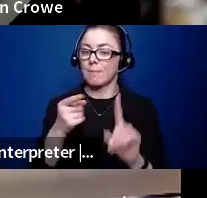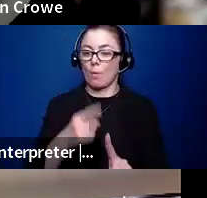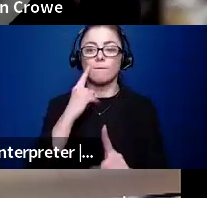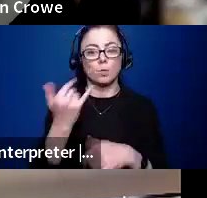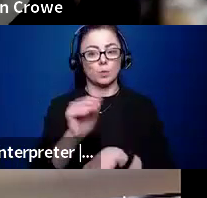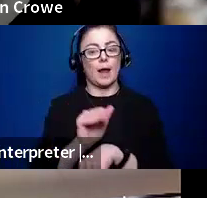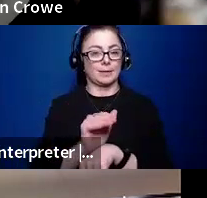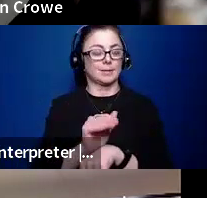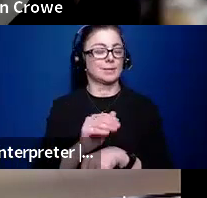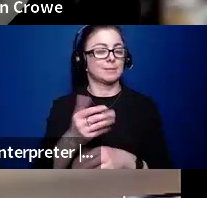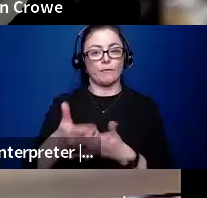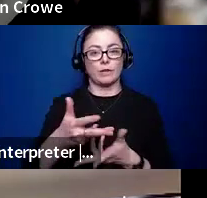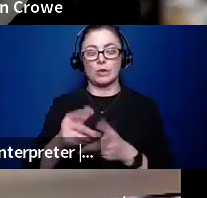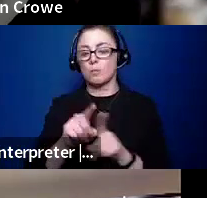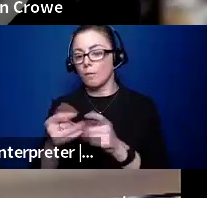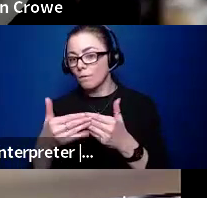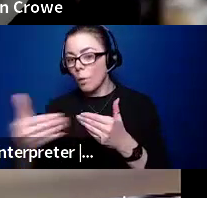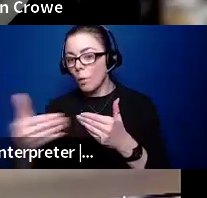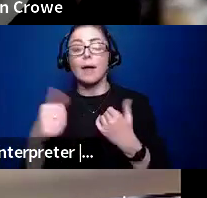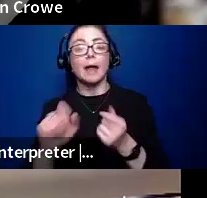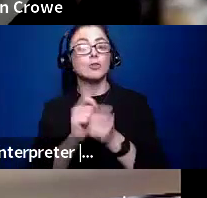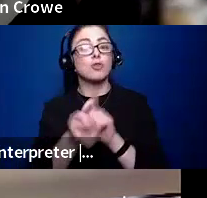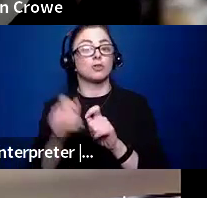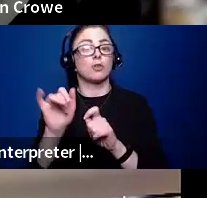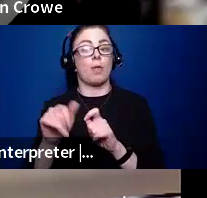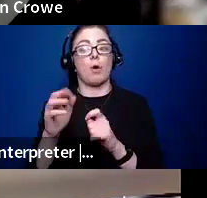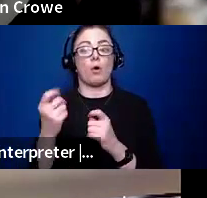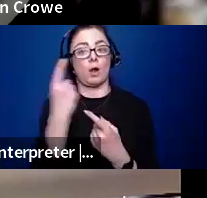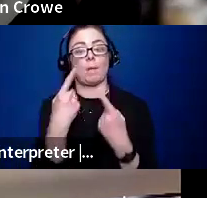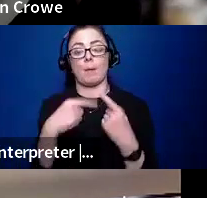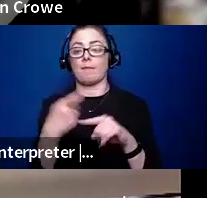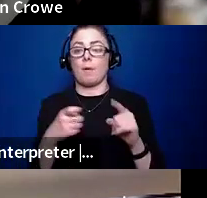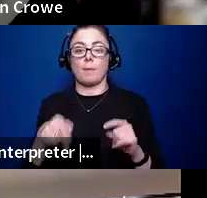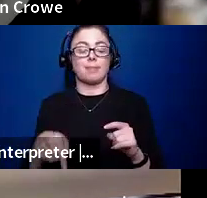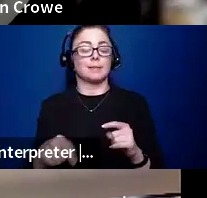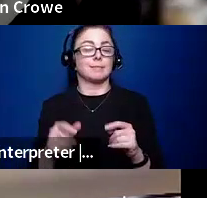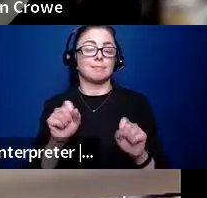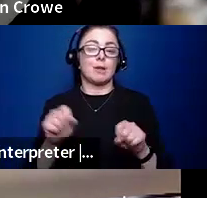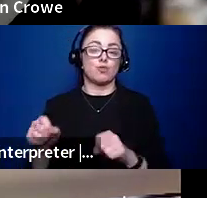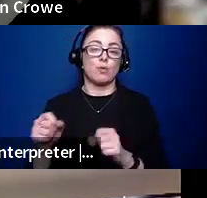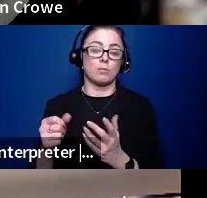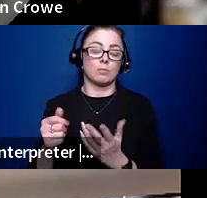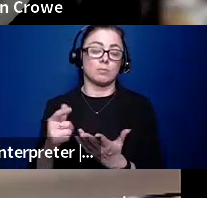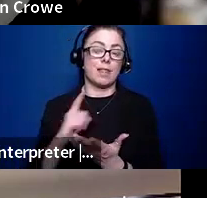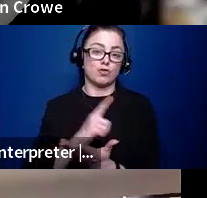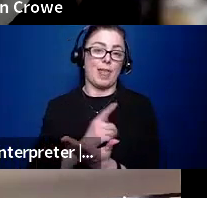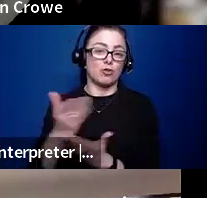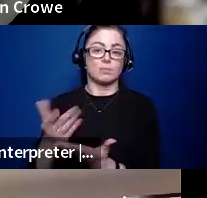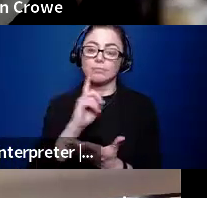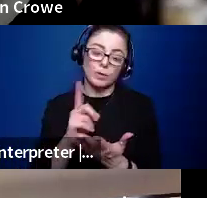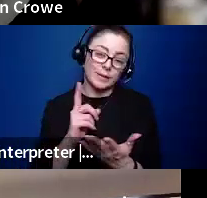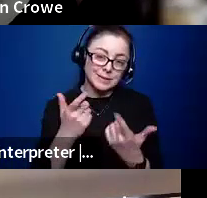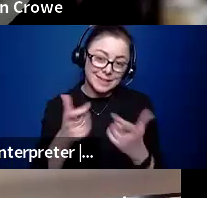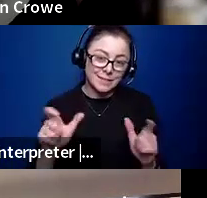moving forward as we think about any changes that are contemplated with this legislation. But again, really significant feedback tonight. We obviously